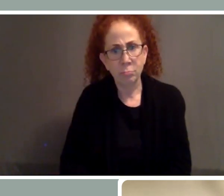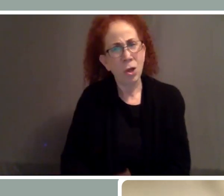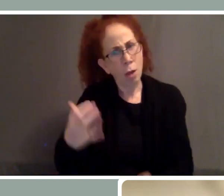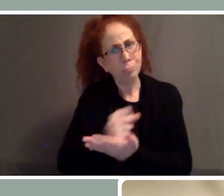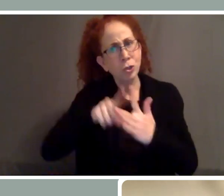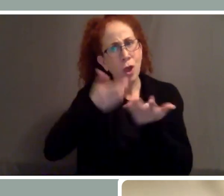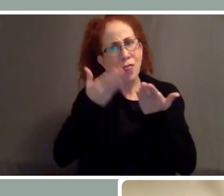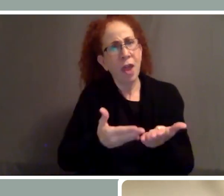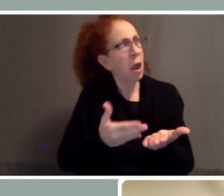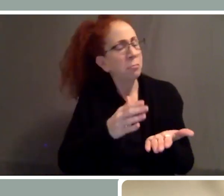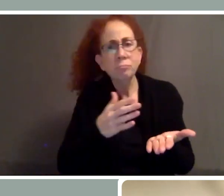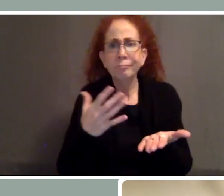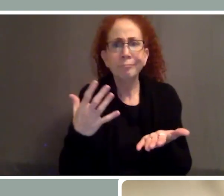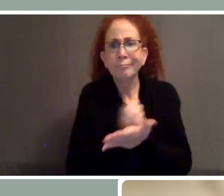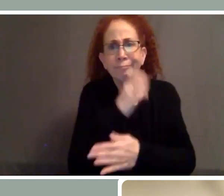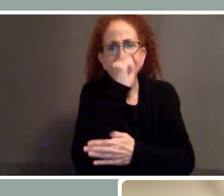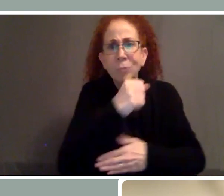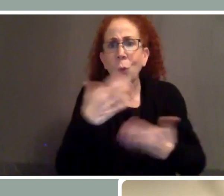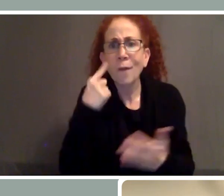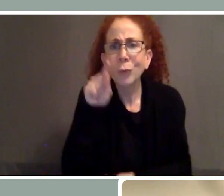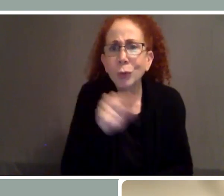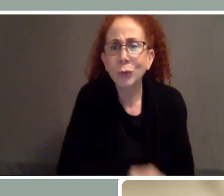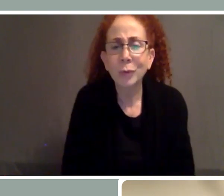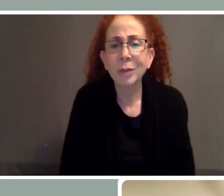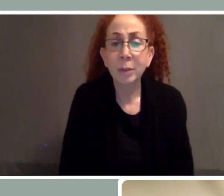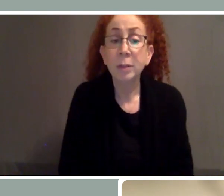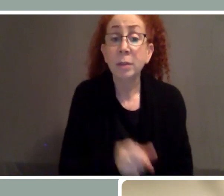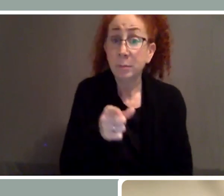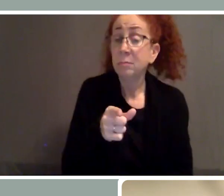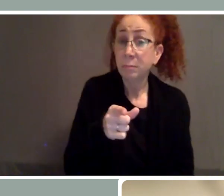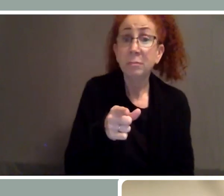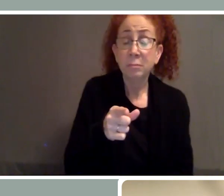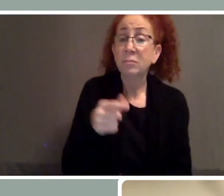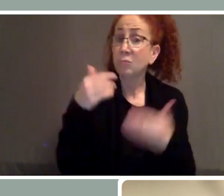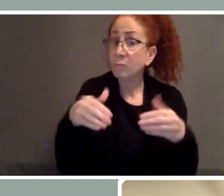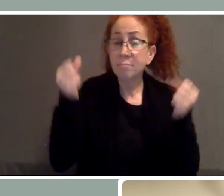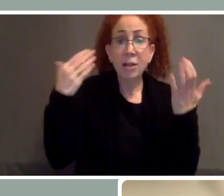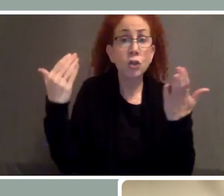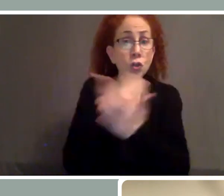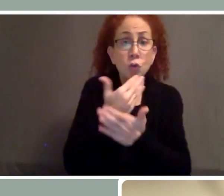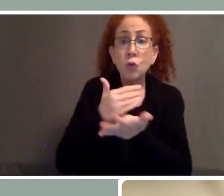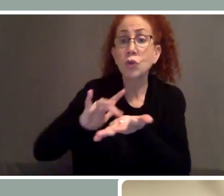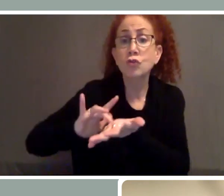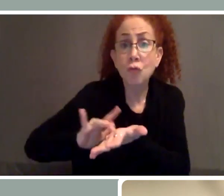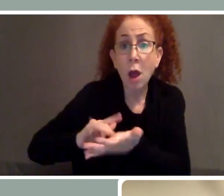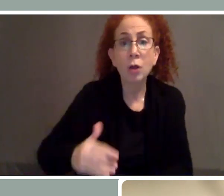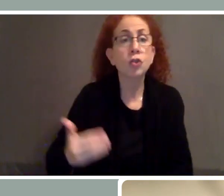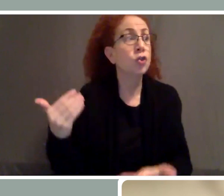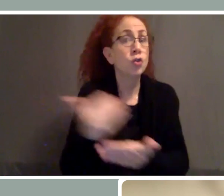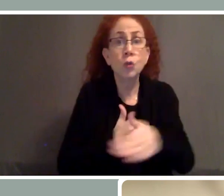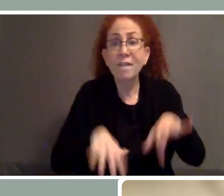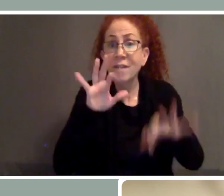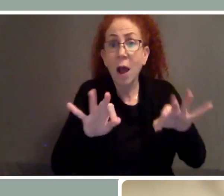was most interesting to you? There were a lot of new drugs and new findings presented at